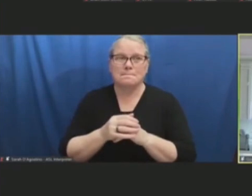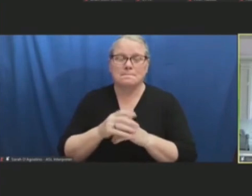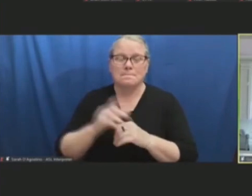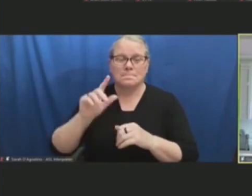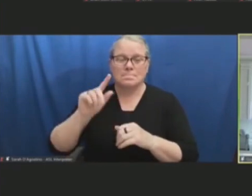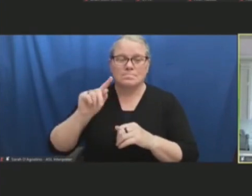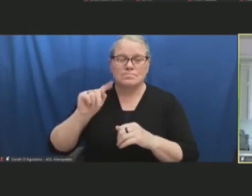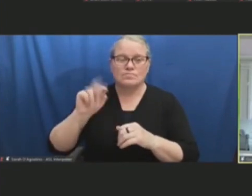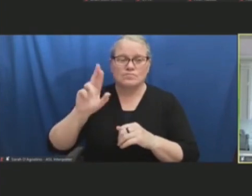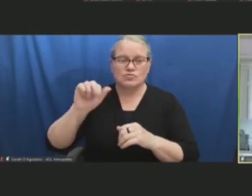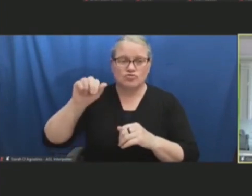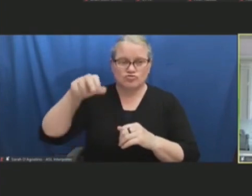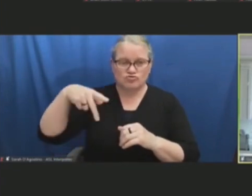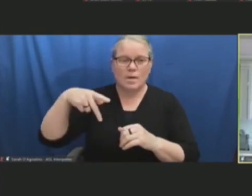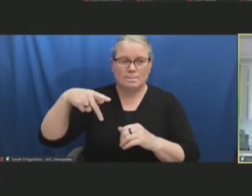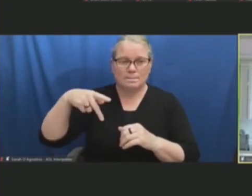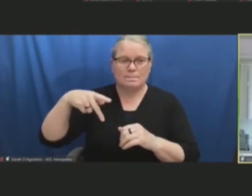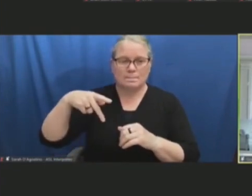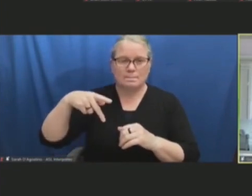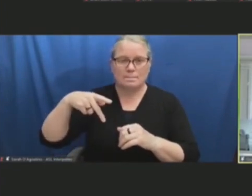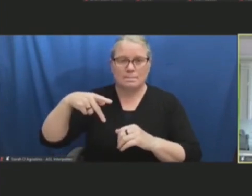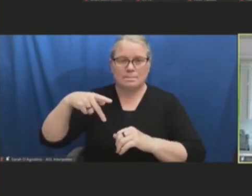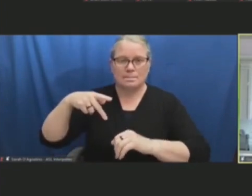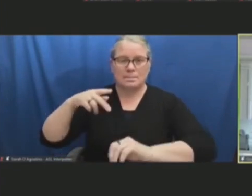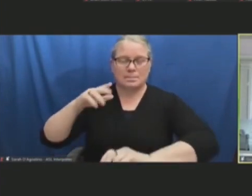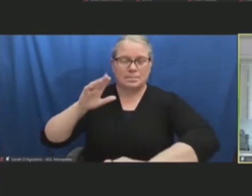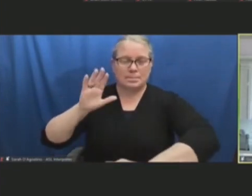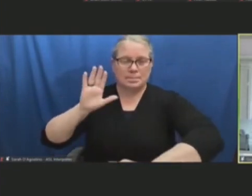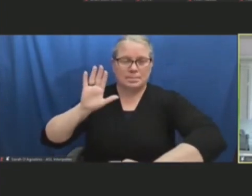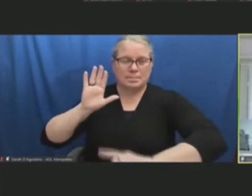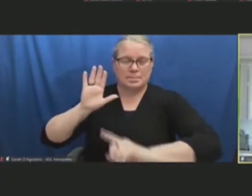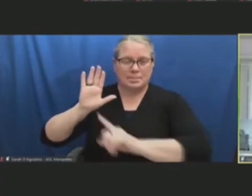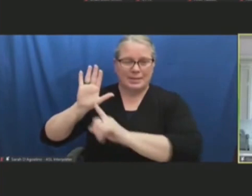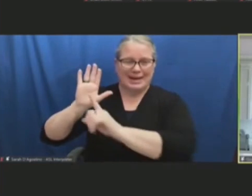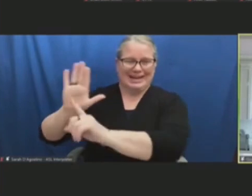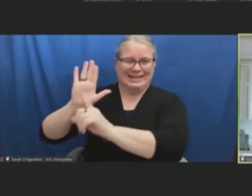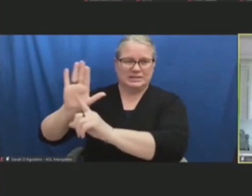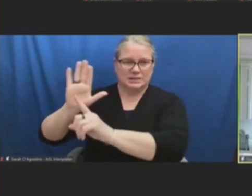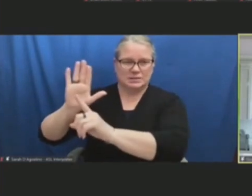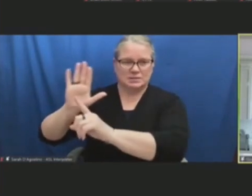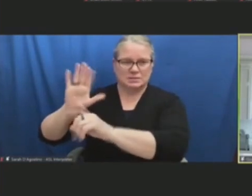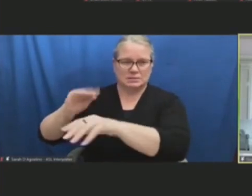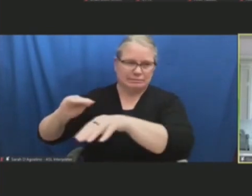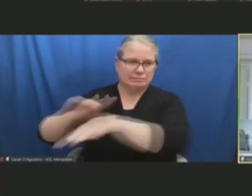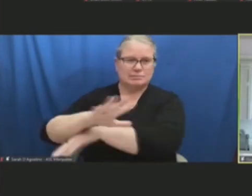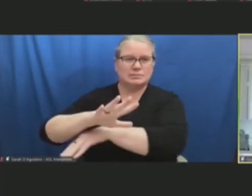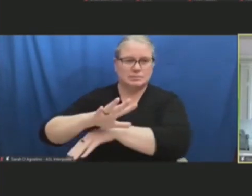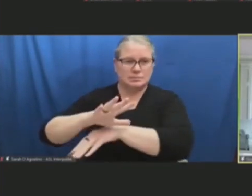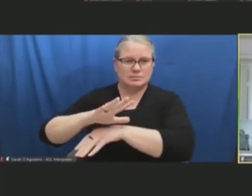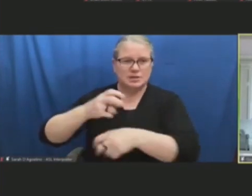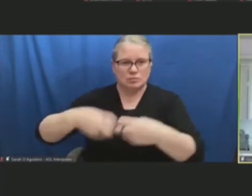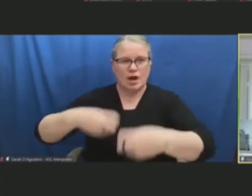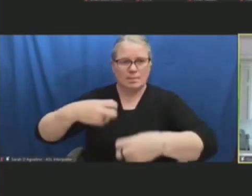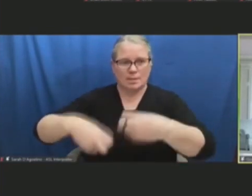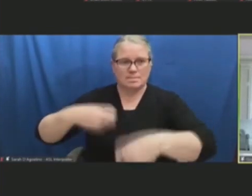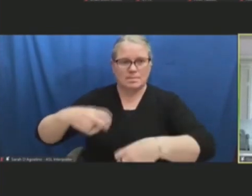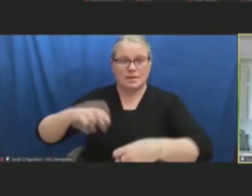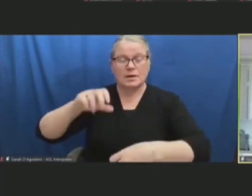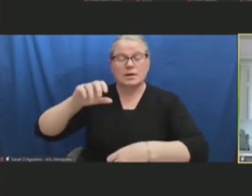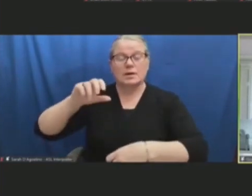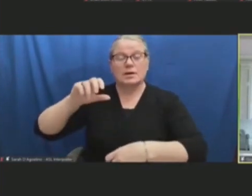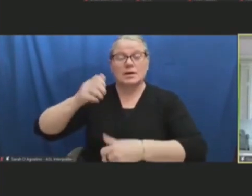the Supreme Court is about to outlaw a woman's right to choose. So the Supreme Court is going to greatly limit our ability to do gun safety